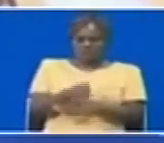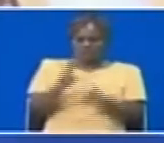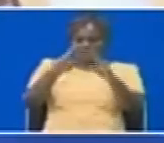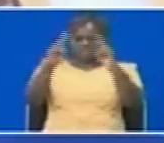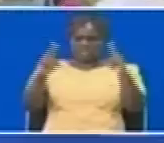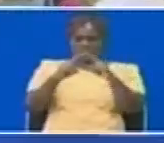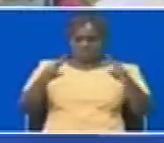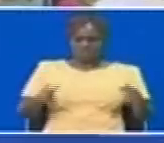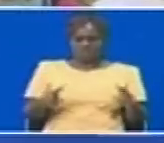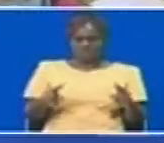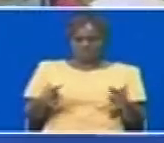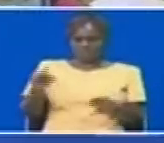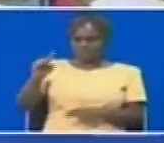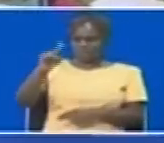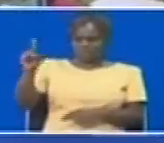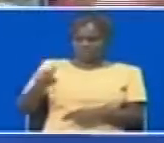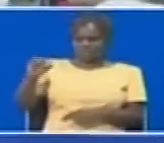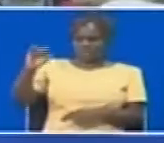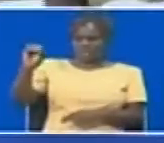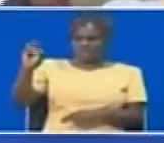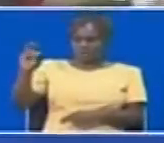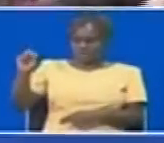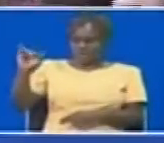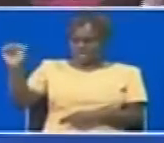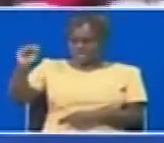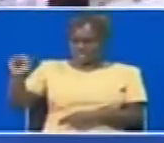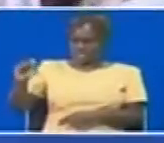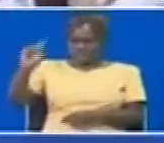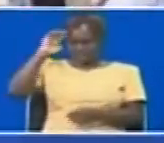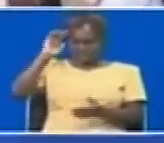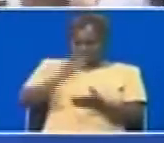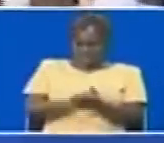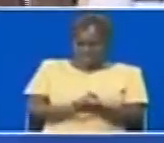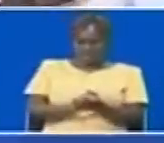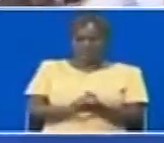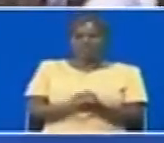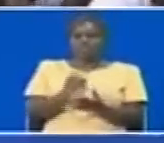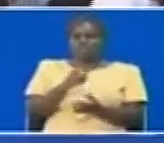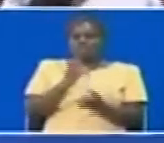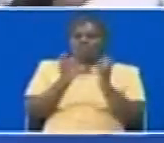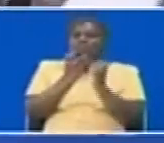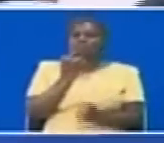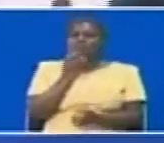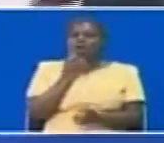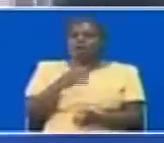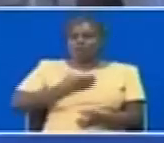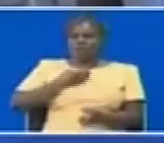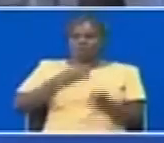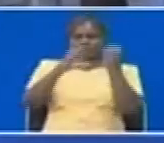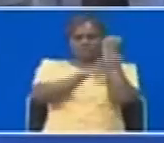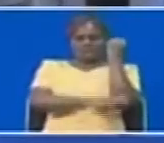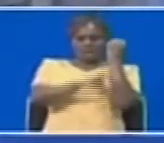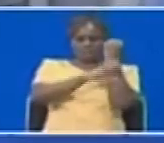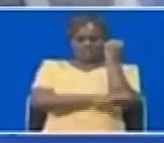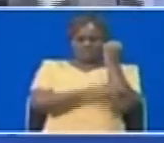international basic rights. Zionists believe Judaism is a nationality as well as a religion, and that the Jews deserve their own state, something that is at the